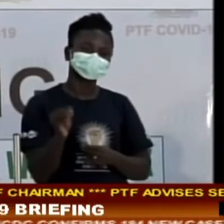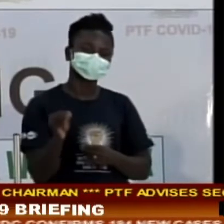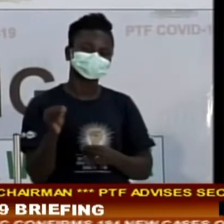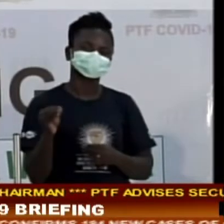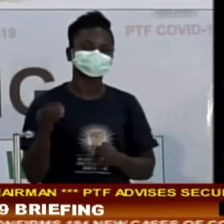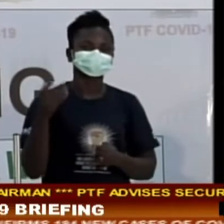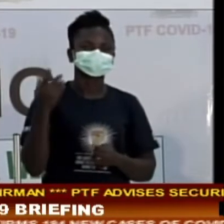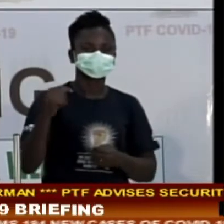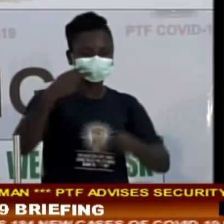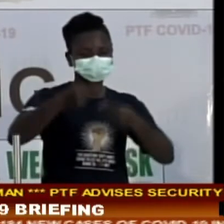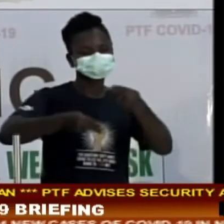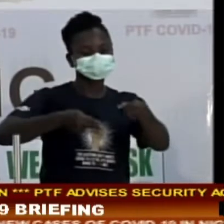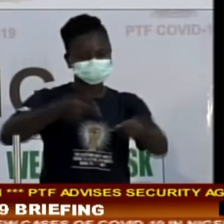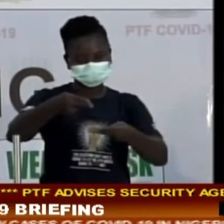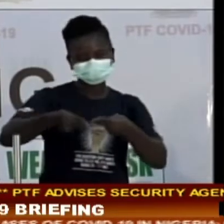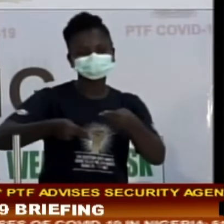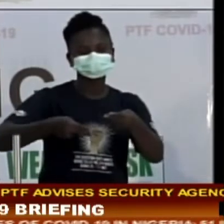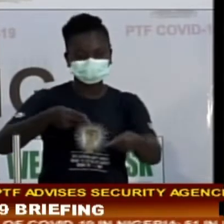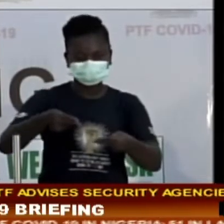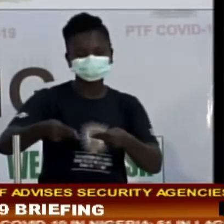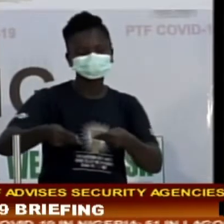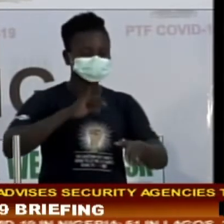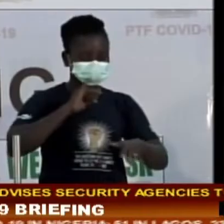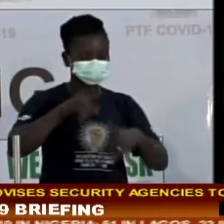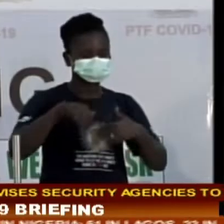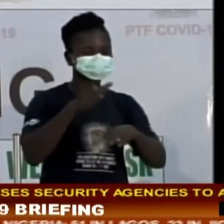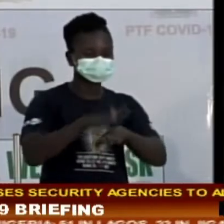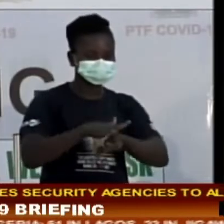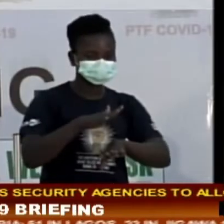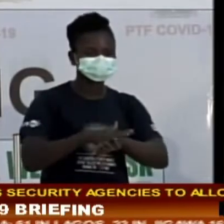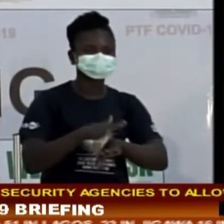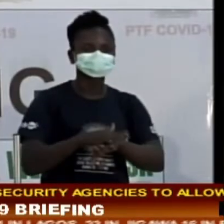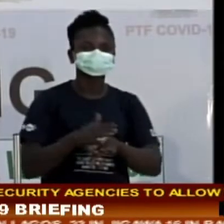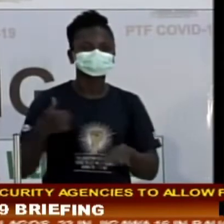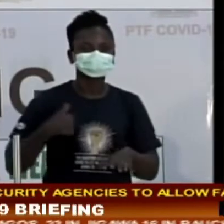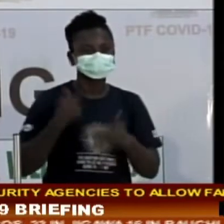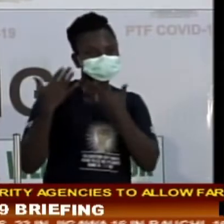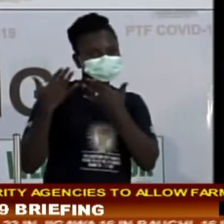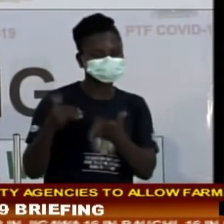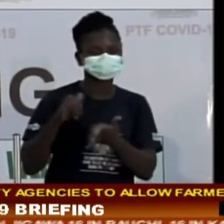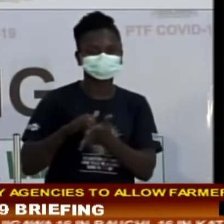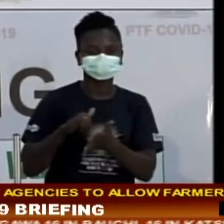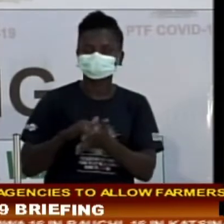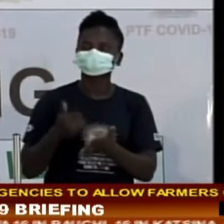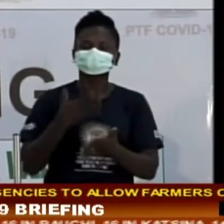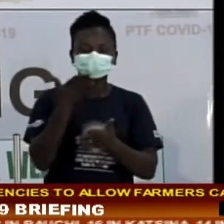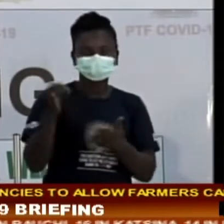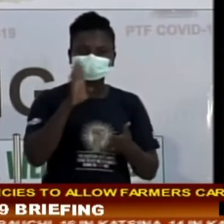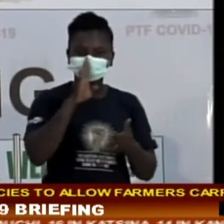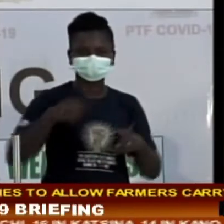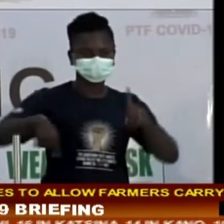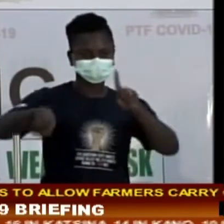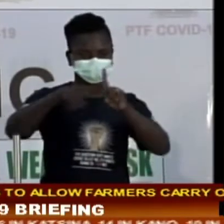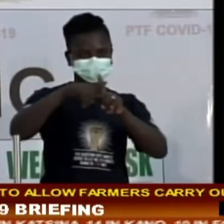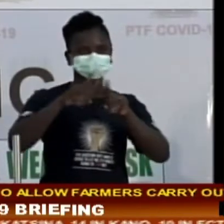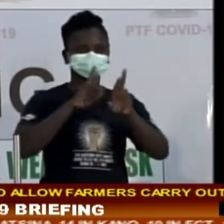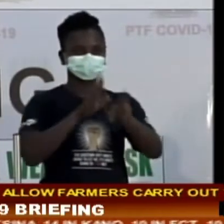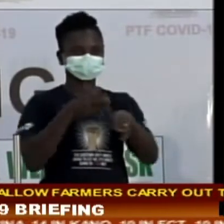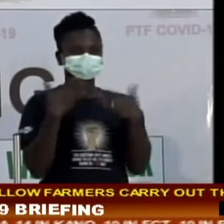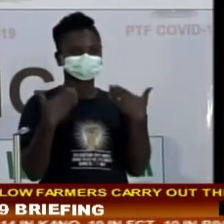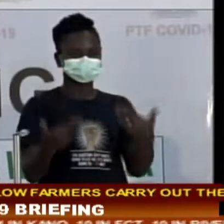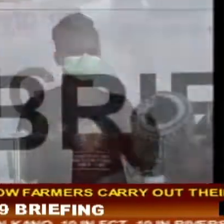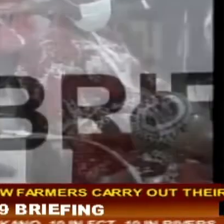the negotiations are uh on ongoing and uh we hope that there there will be a positive result so thank you